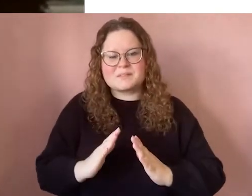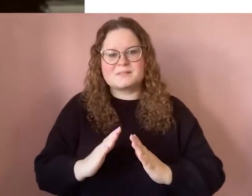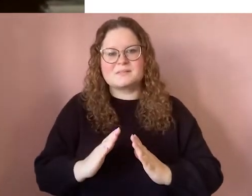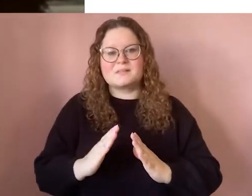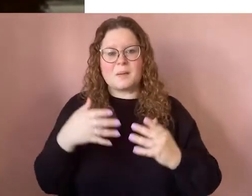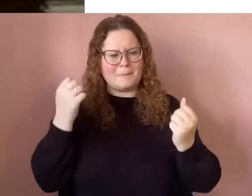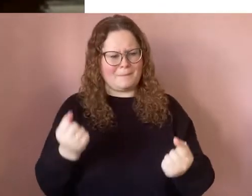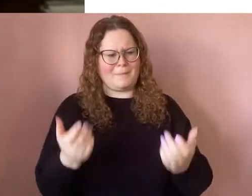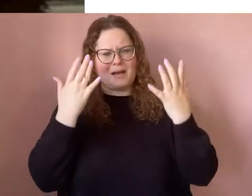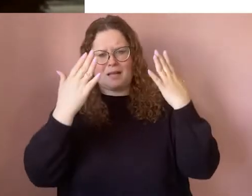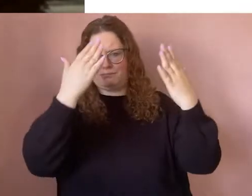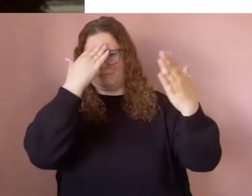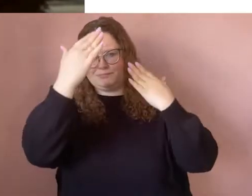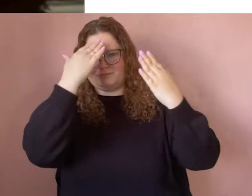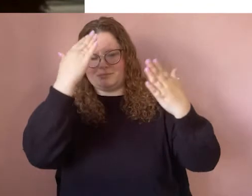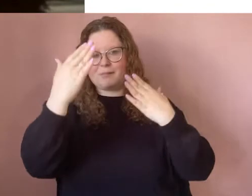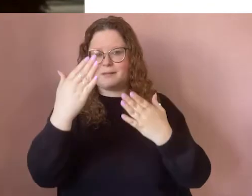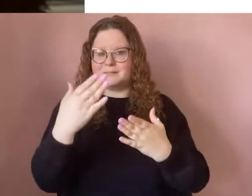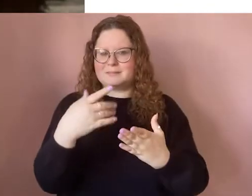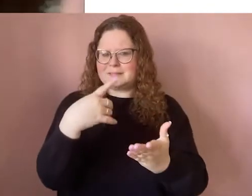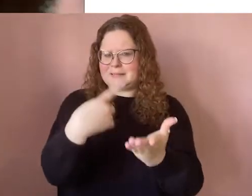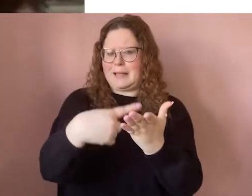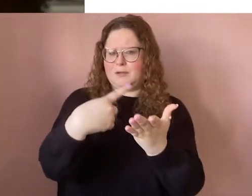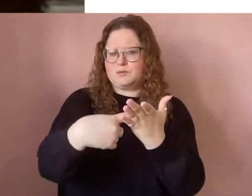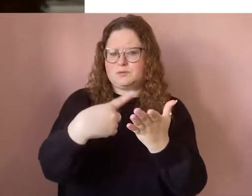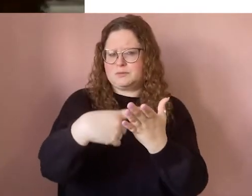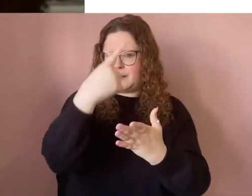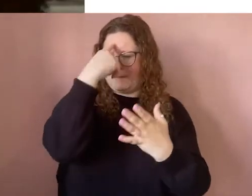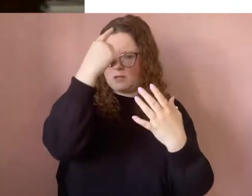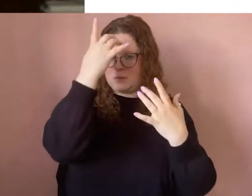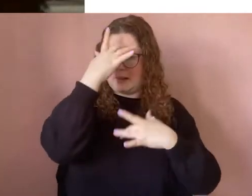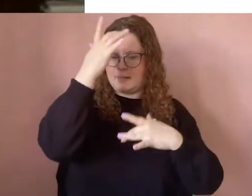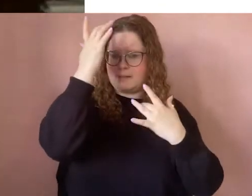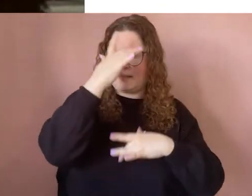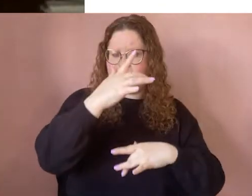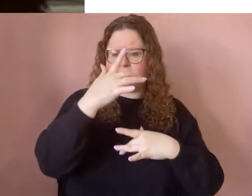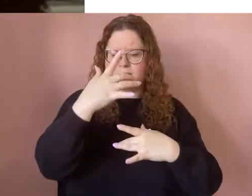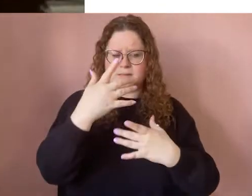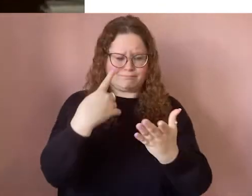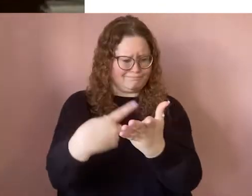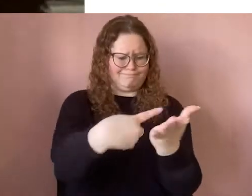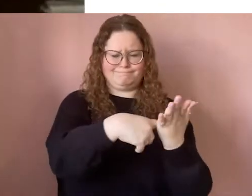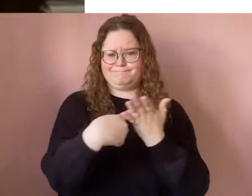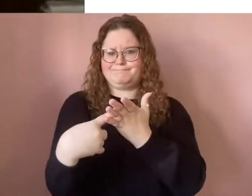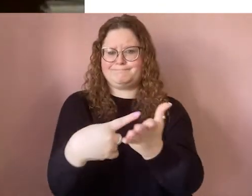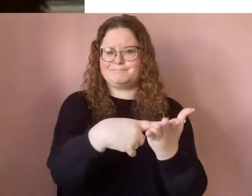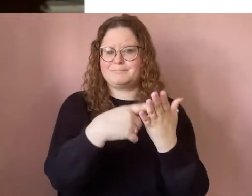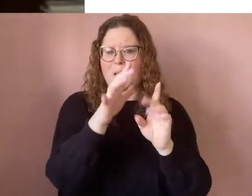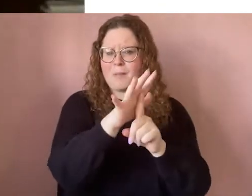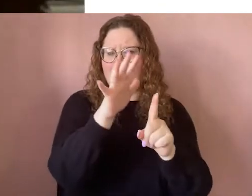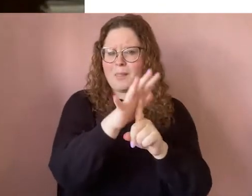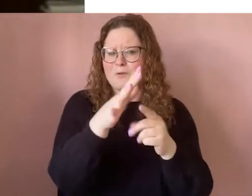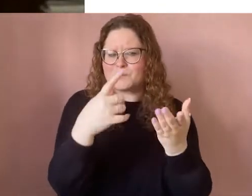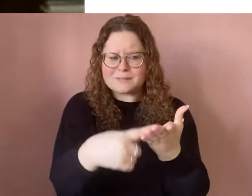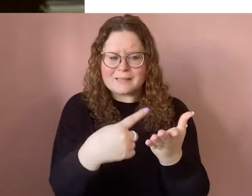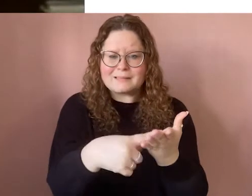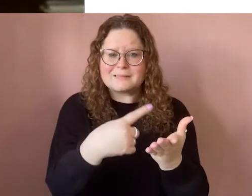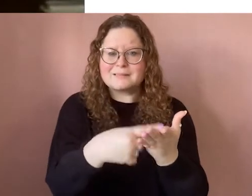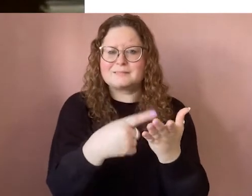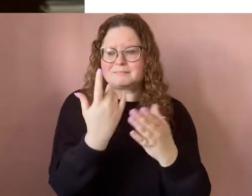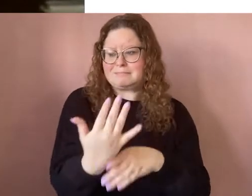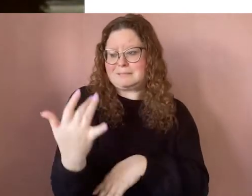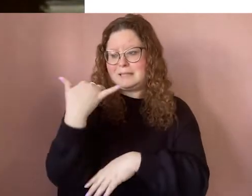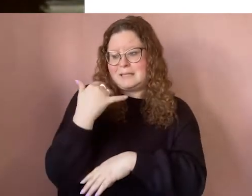despite the popularity of the topic compared to where it was 10 years ago, despite all of that, we still